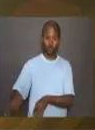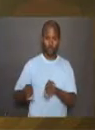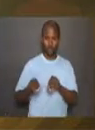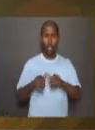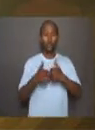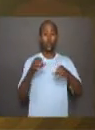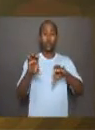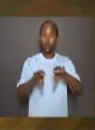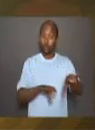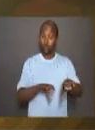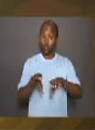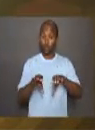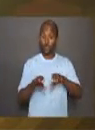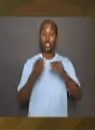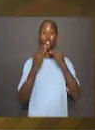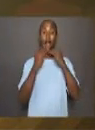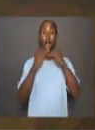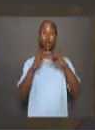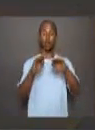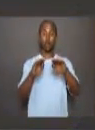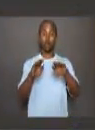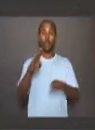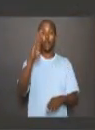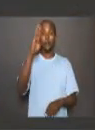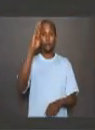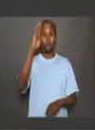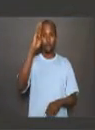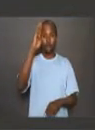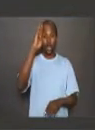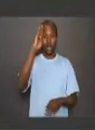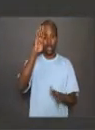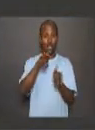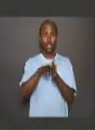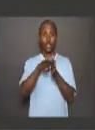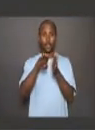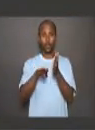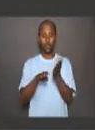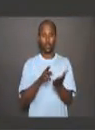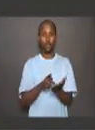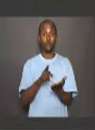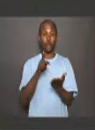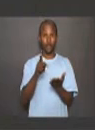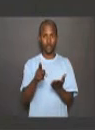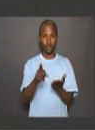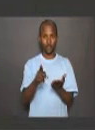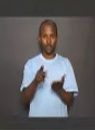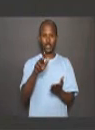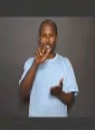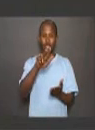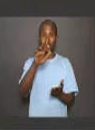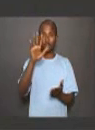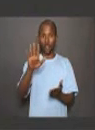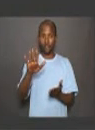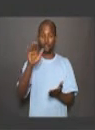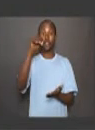Welcome back, students. How did you do? The amount of Baqqala's down